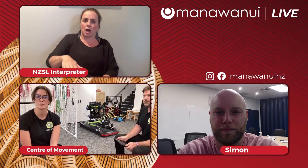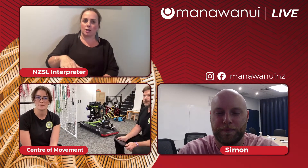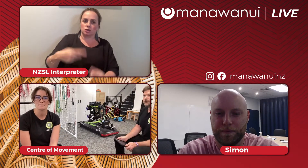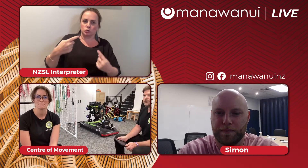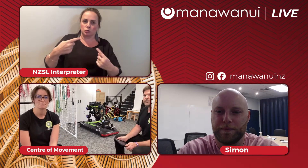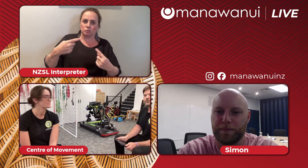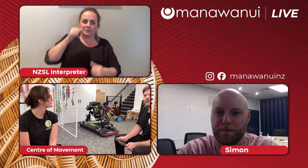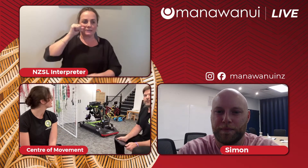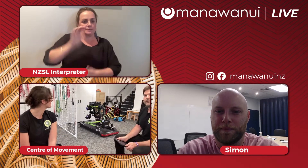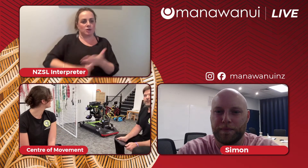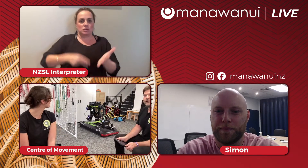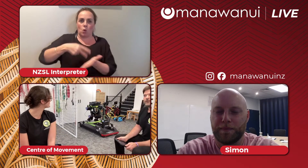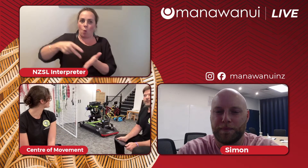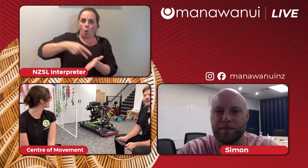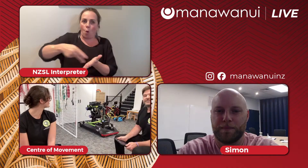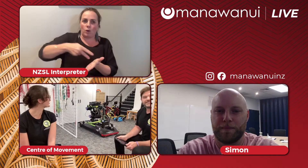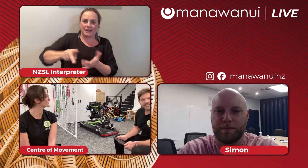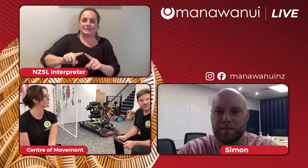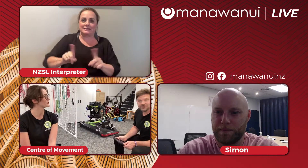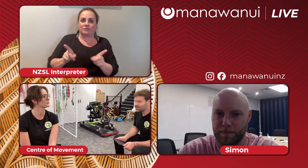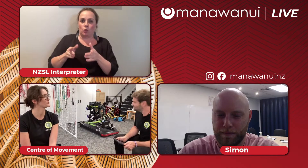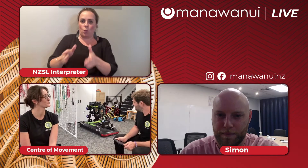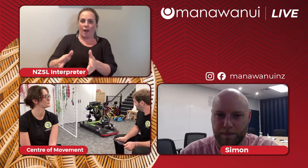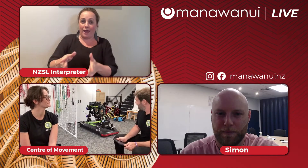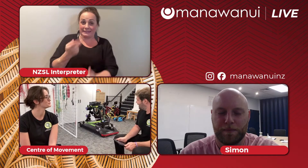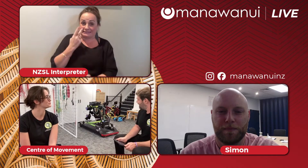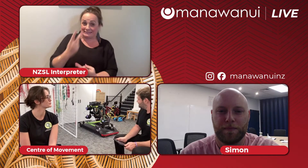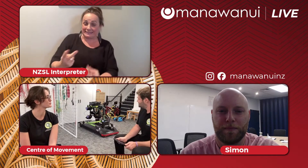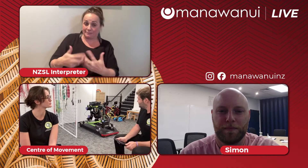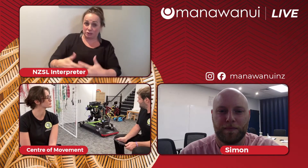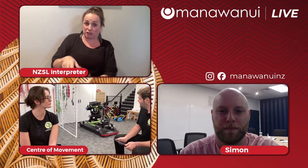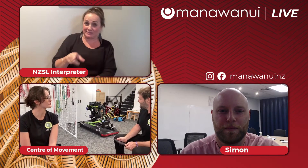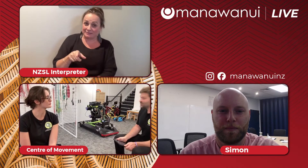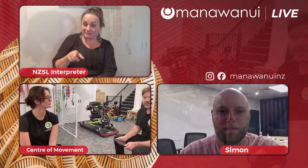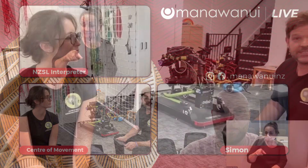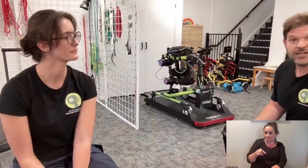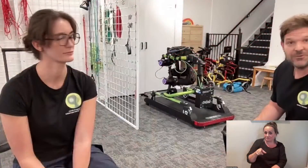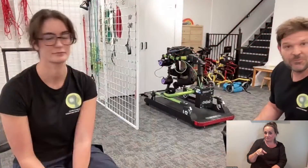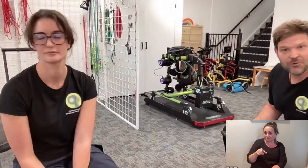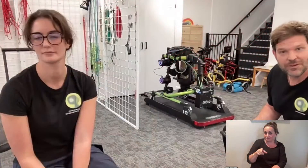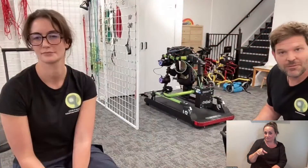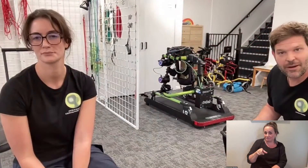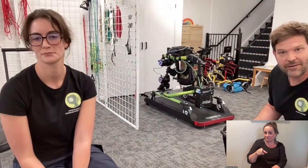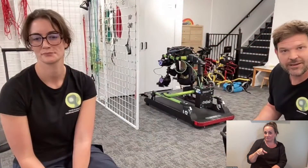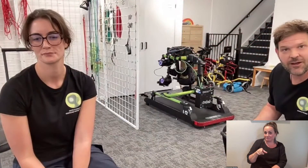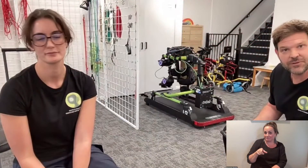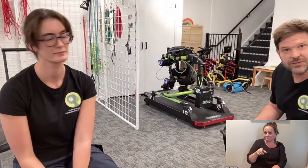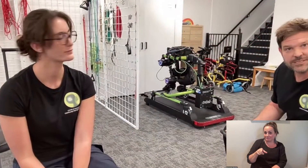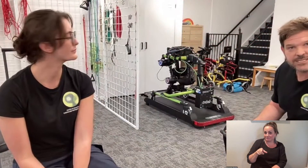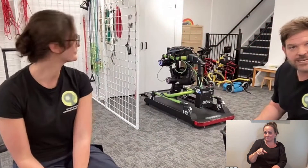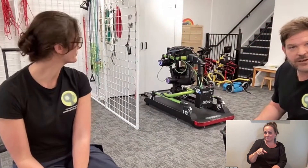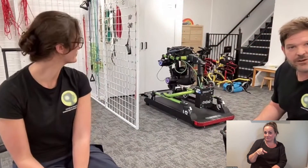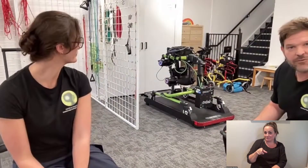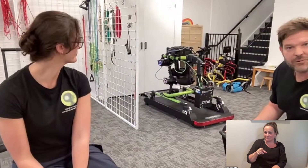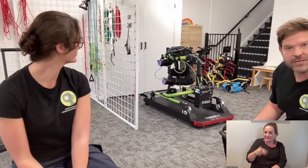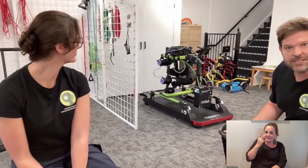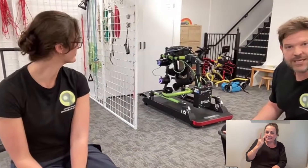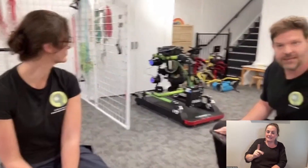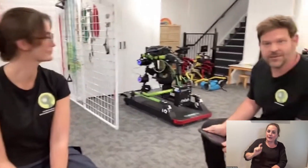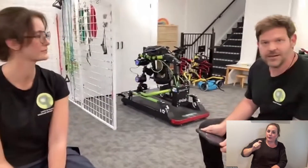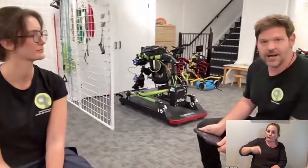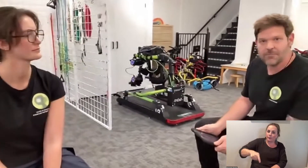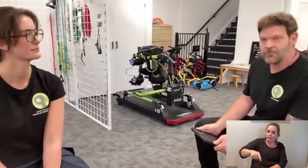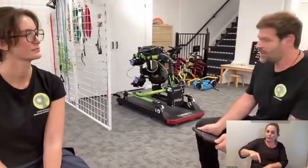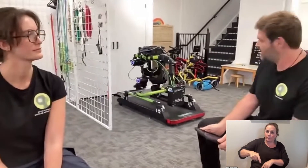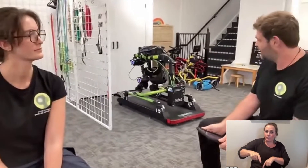at the moment. This is Stephen speaking. So you can hear the Trexo moving in the background. Hopefully you can see it. I don't know if we need to